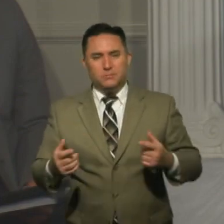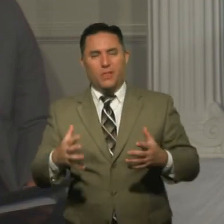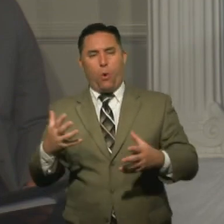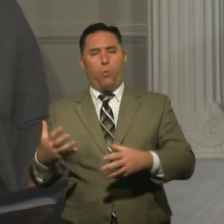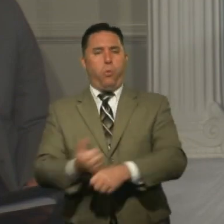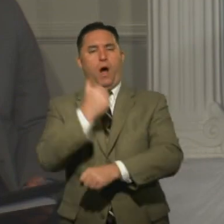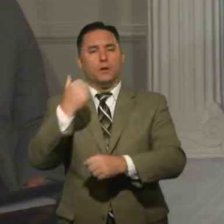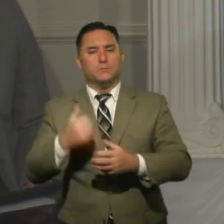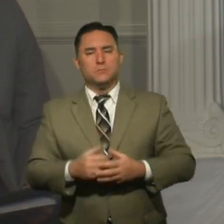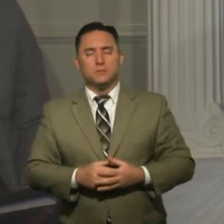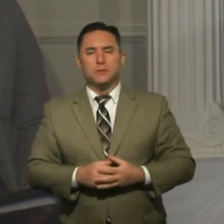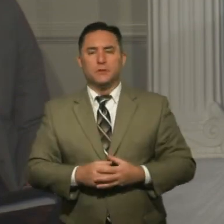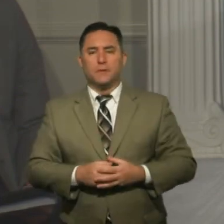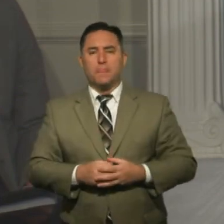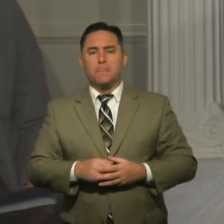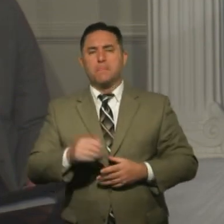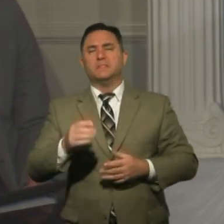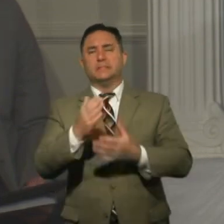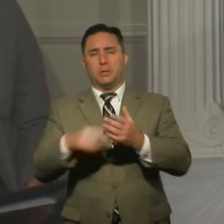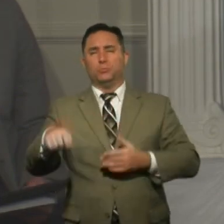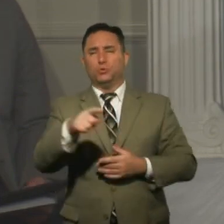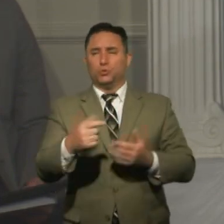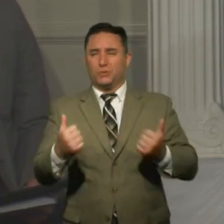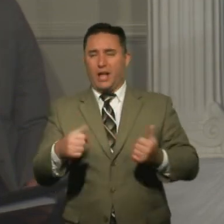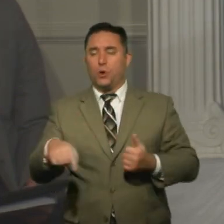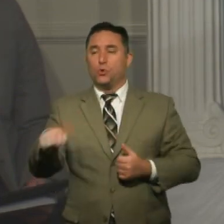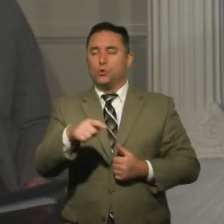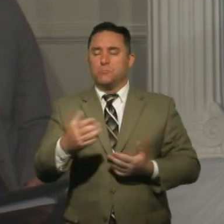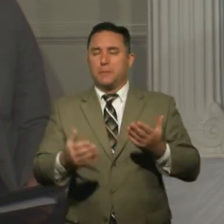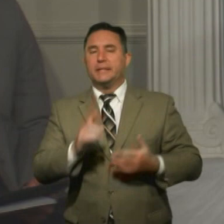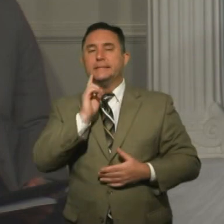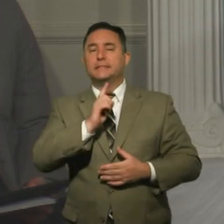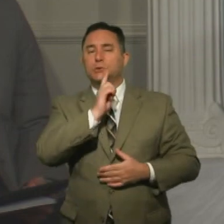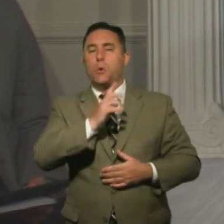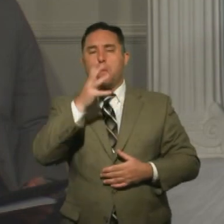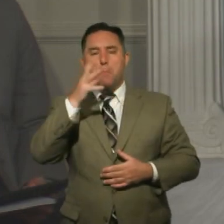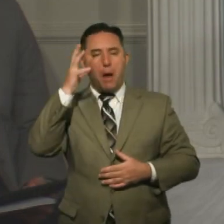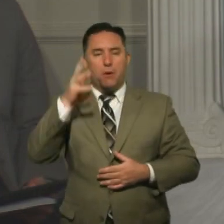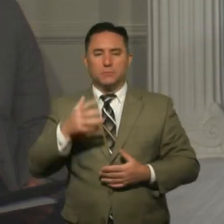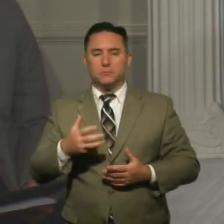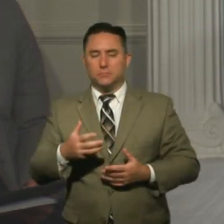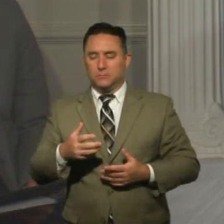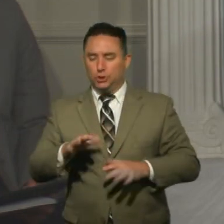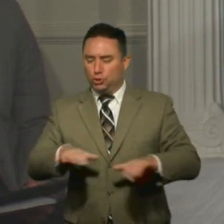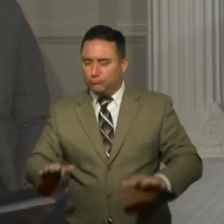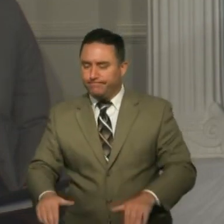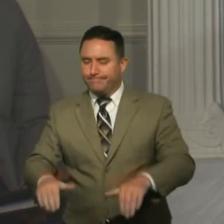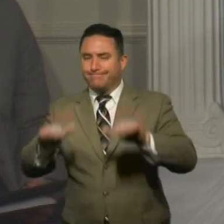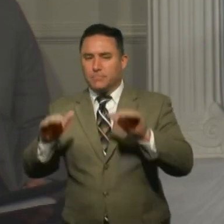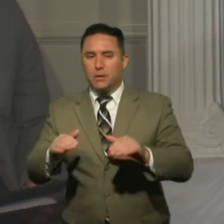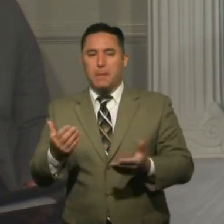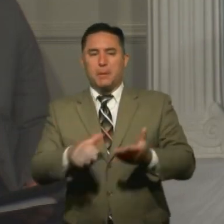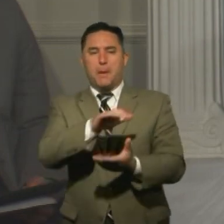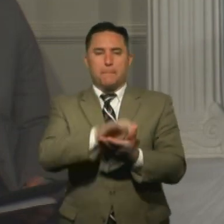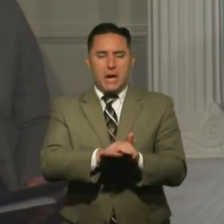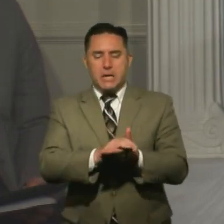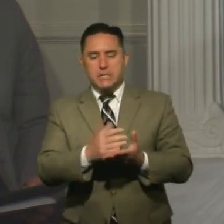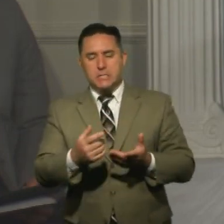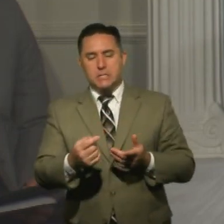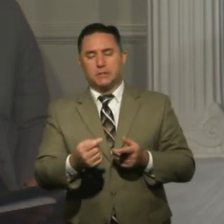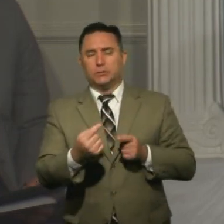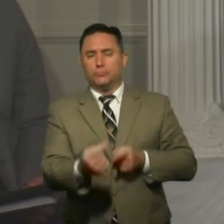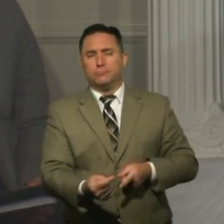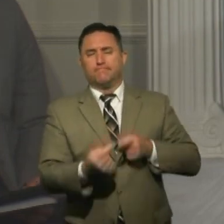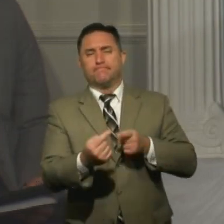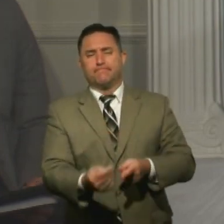won. Let me tell you, some of you right there, you may be a single parent trying to raise children. You may have a marriage that's hanging on by a